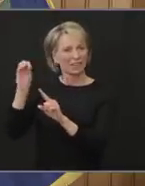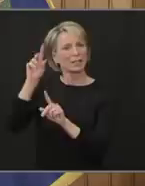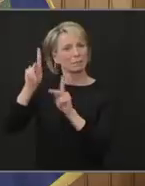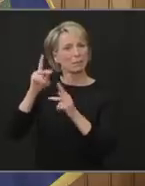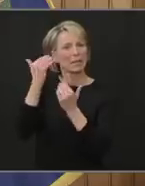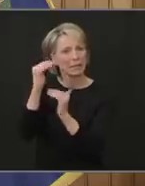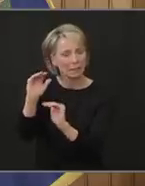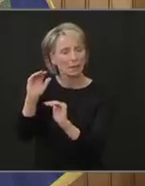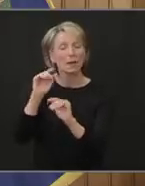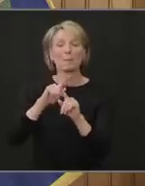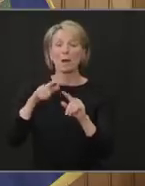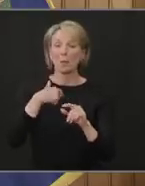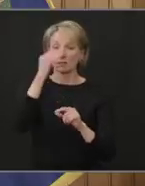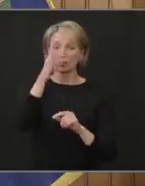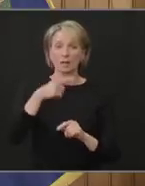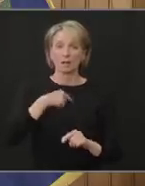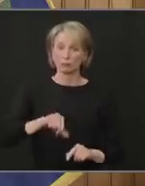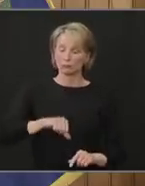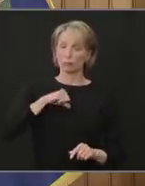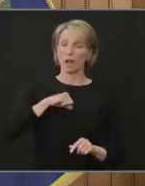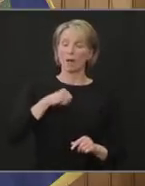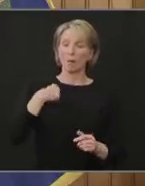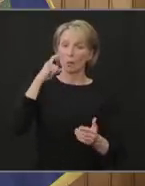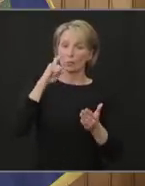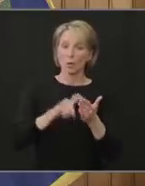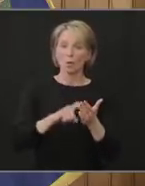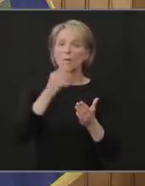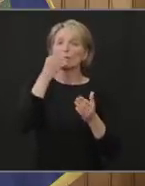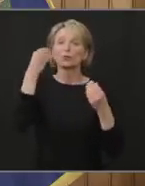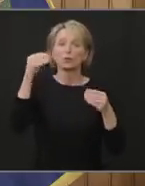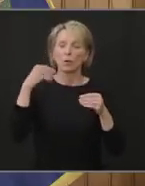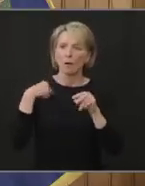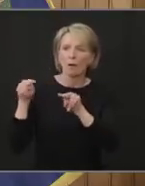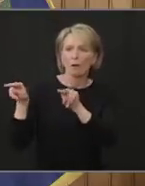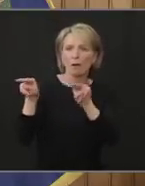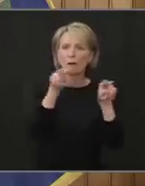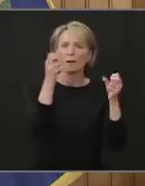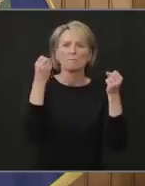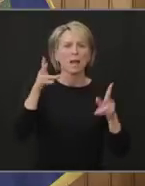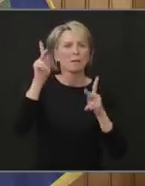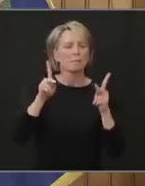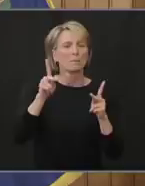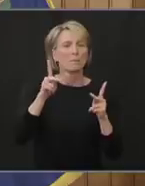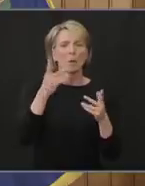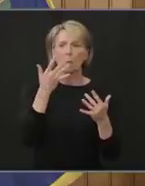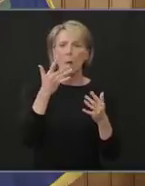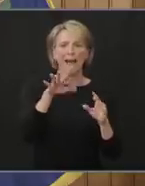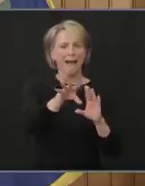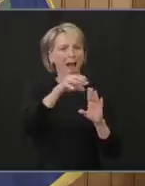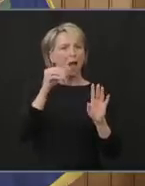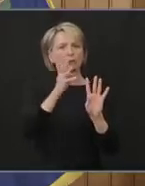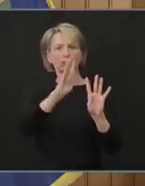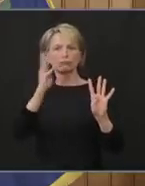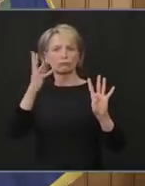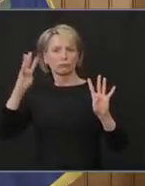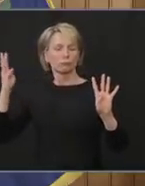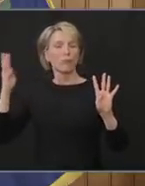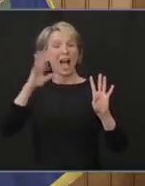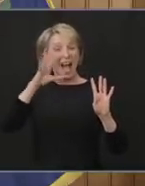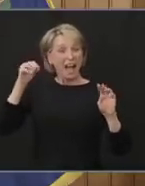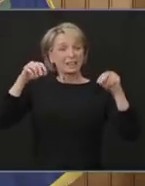for example, people are waiting outside, separated by 6 feet, waiting to go in as